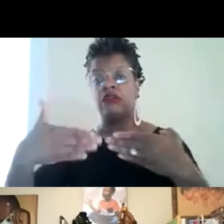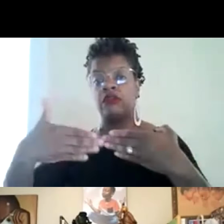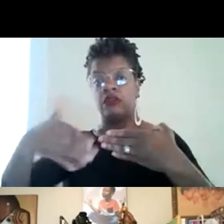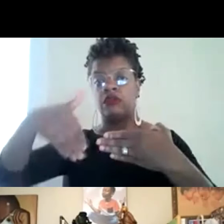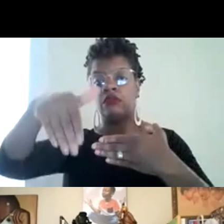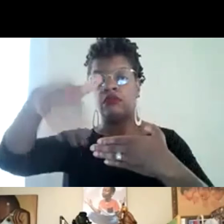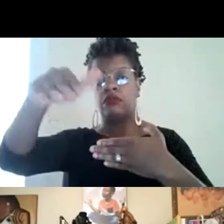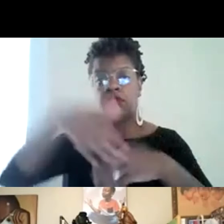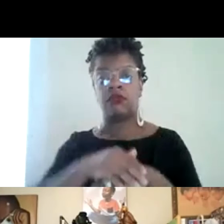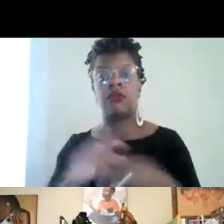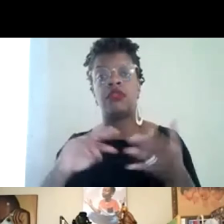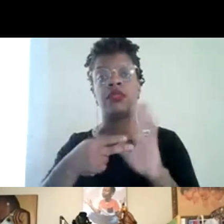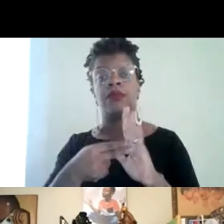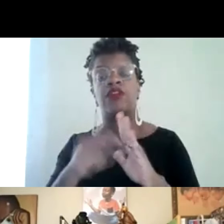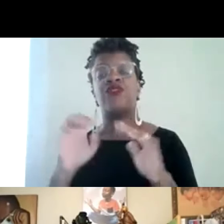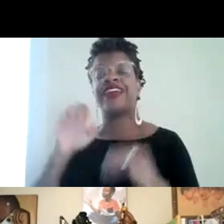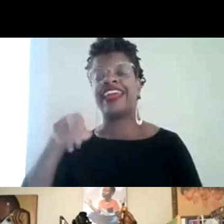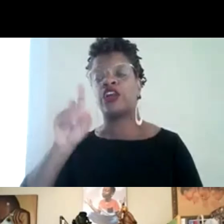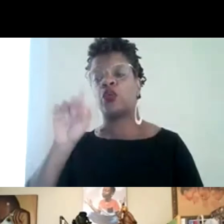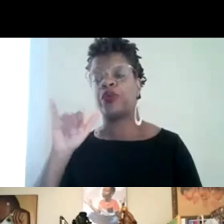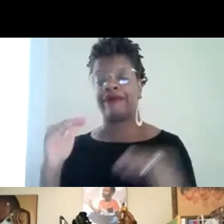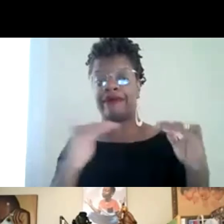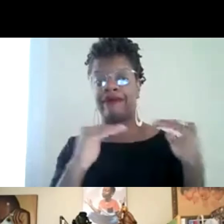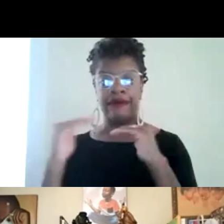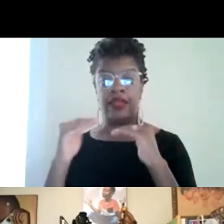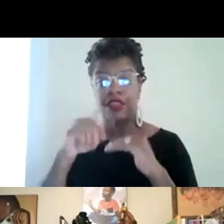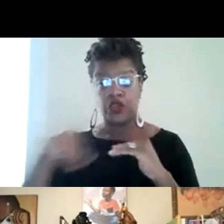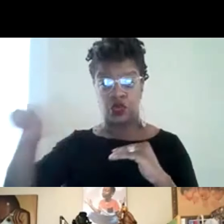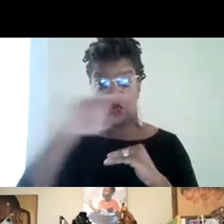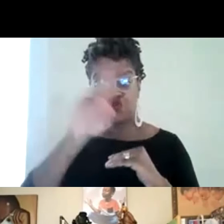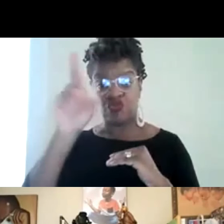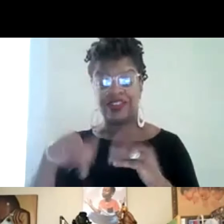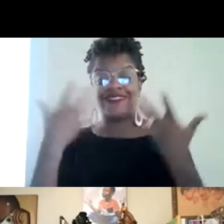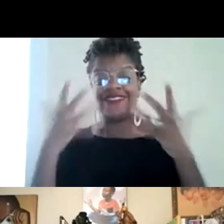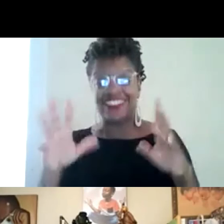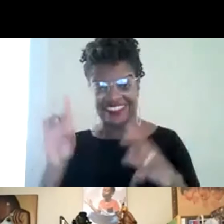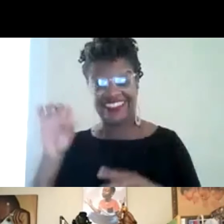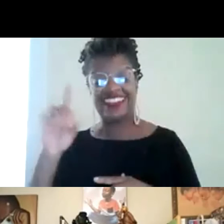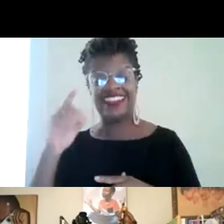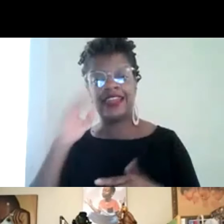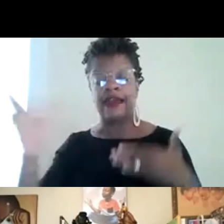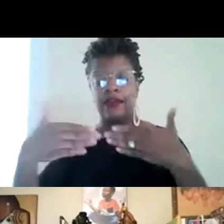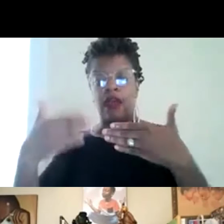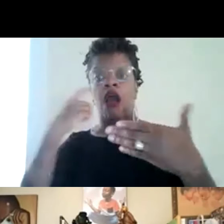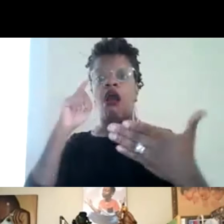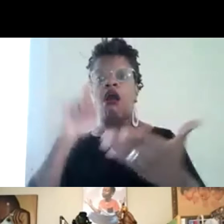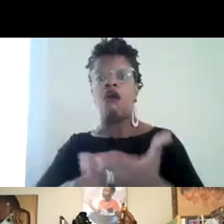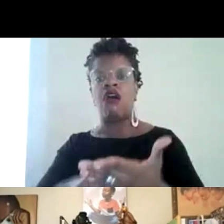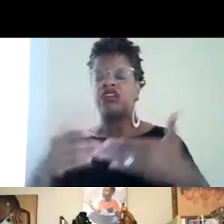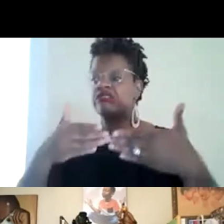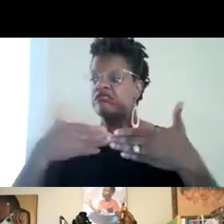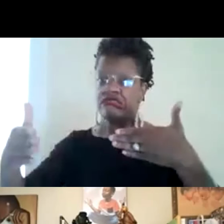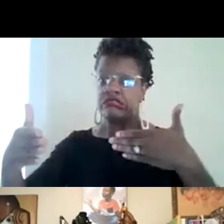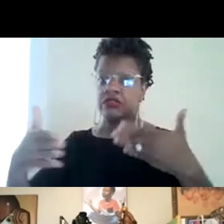And so to seek equity is to commit, as you've done, to identify these barriers, to disrupt, and I'd